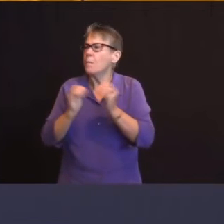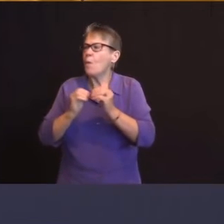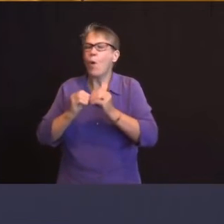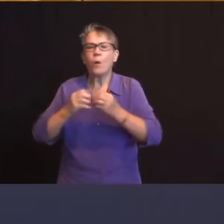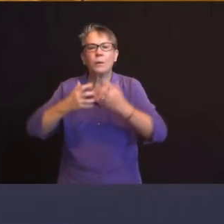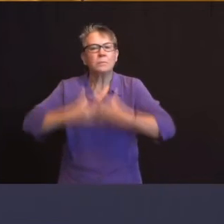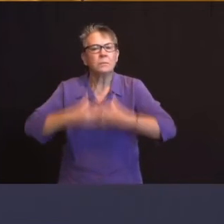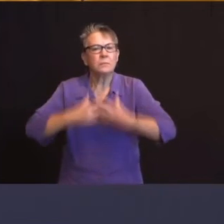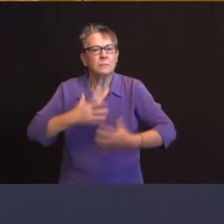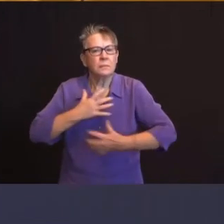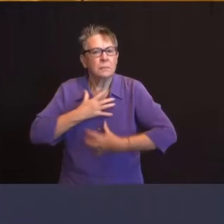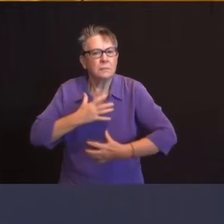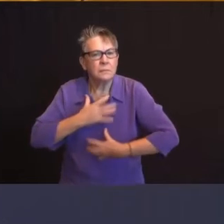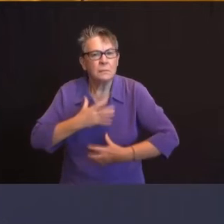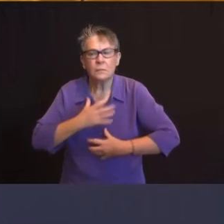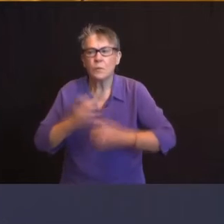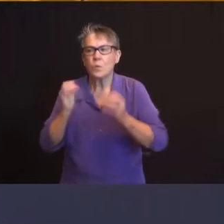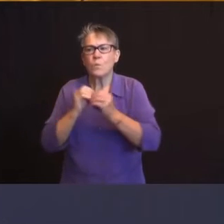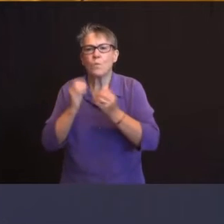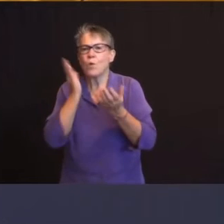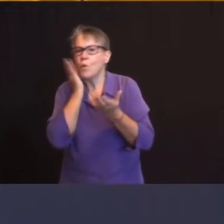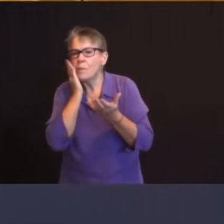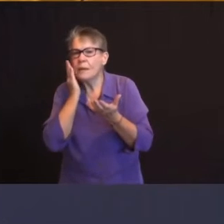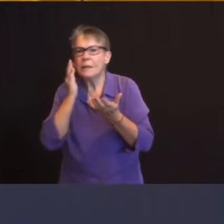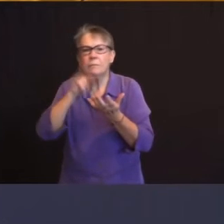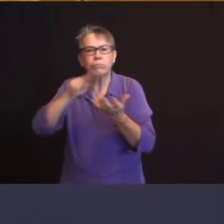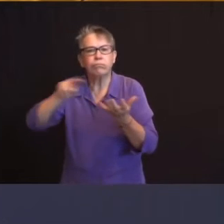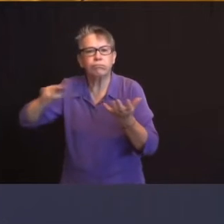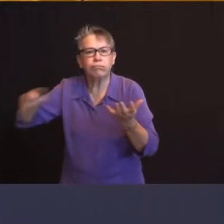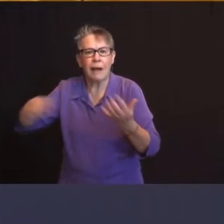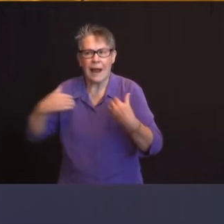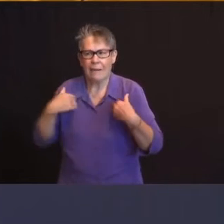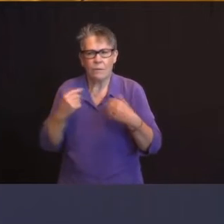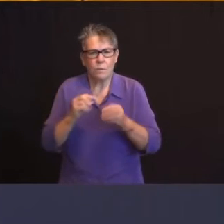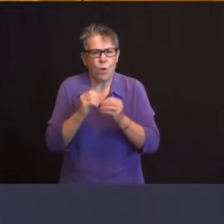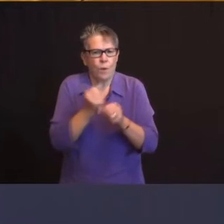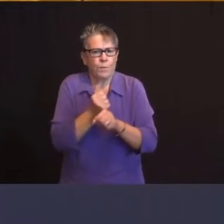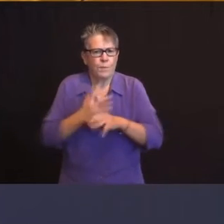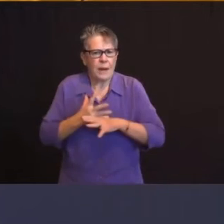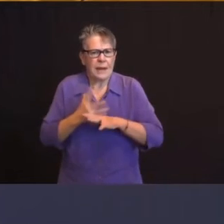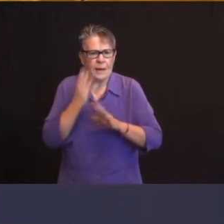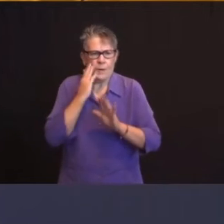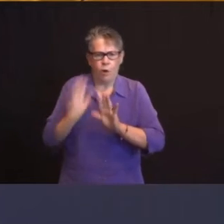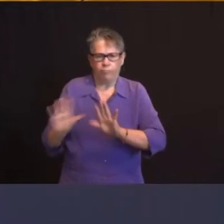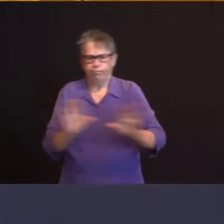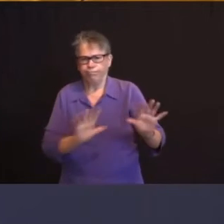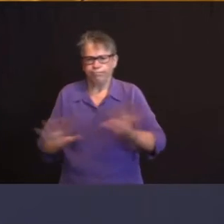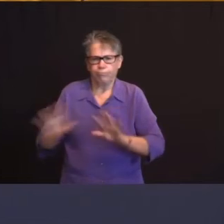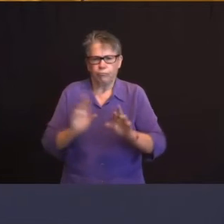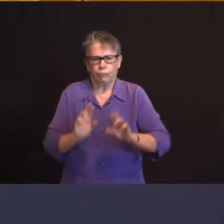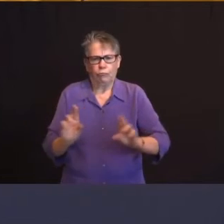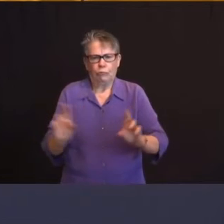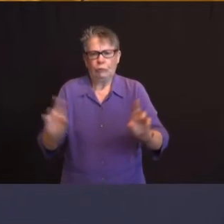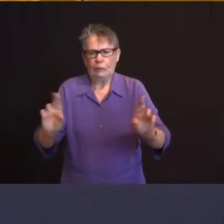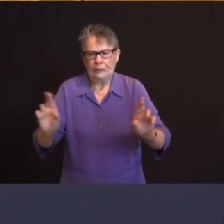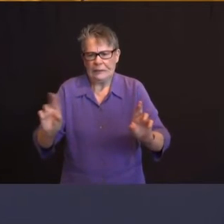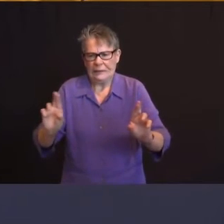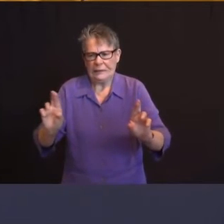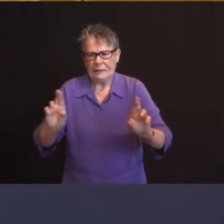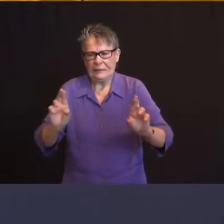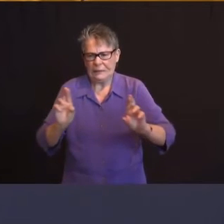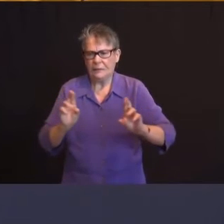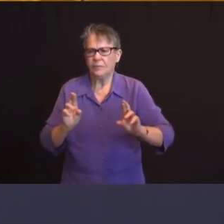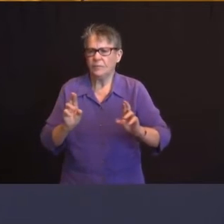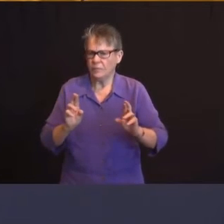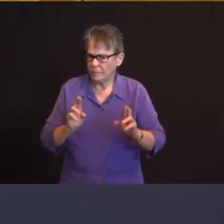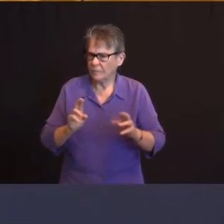we see transmission in particular, if we see habits, we will strike surgically is our preference.